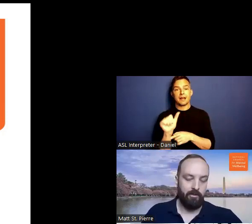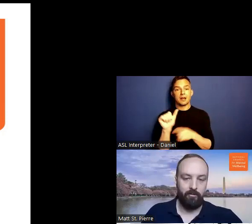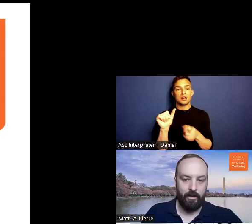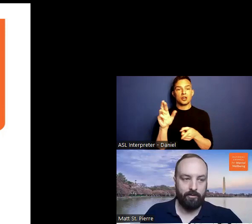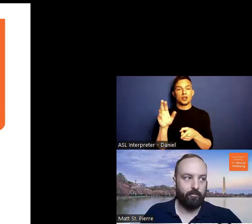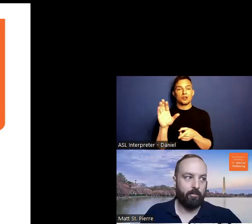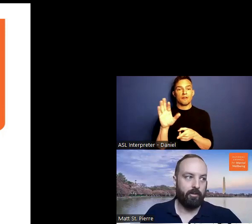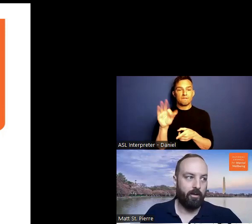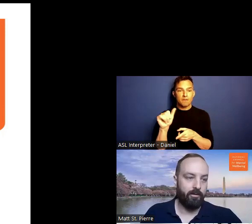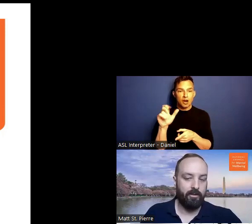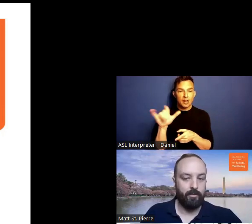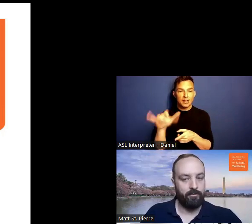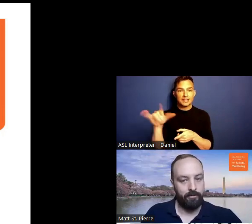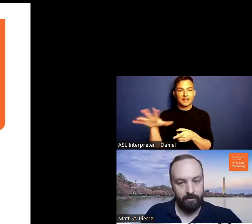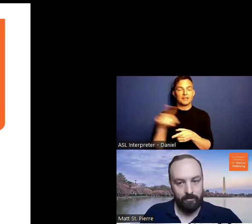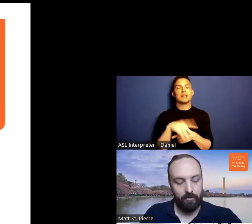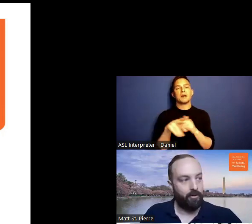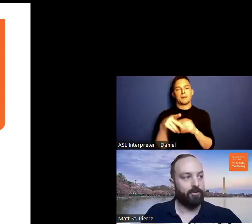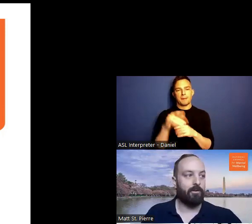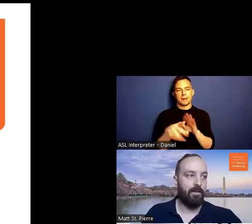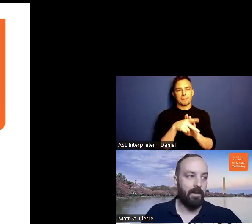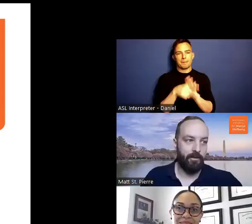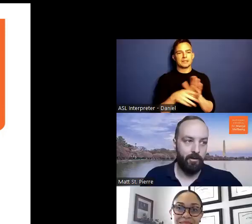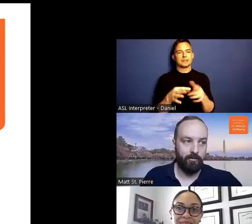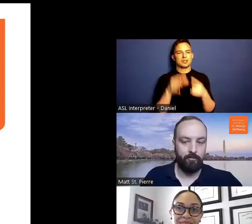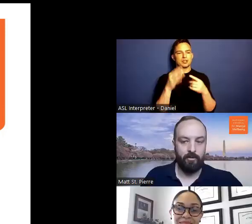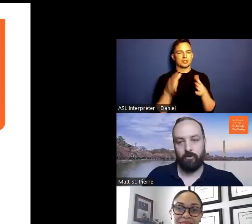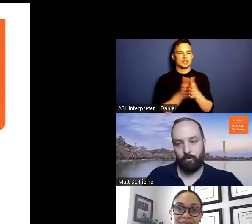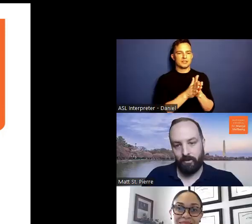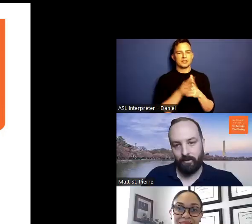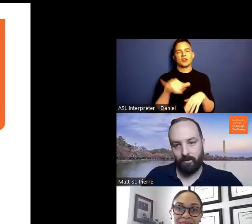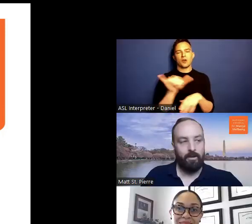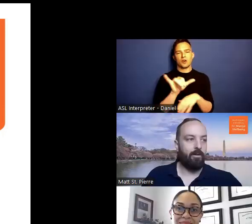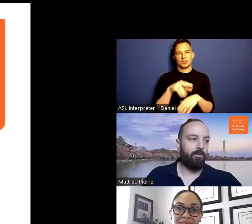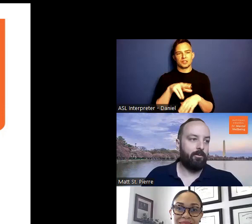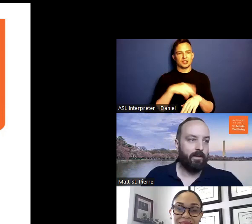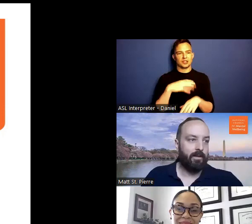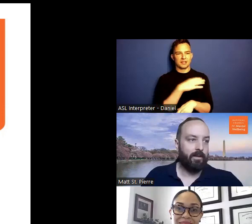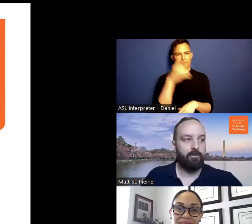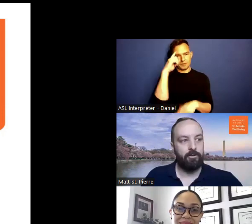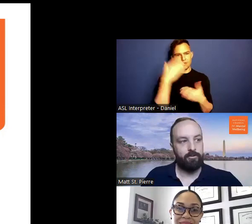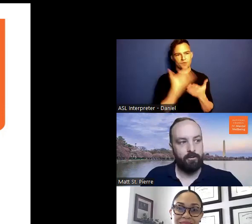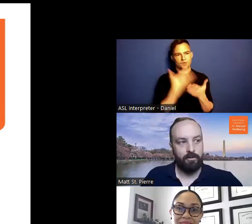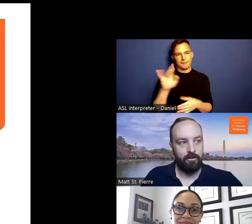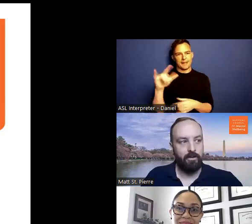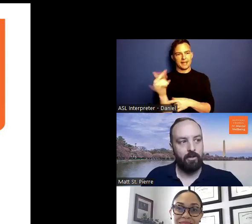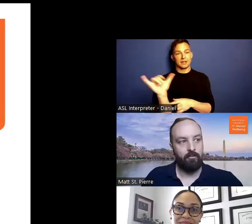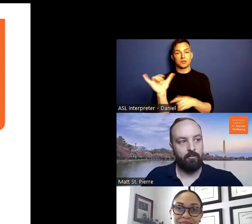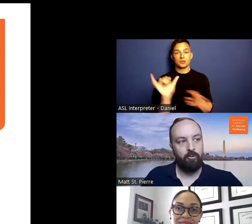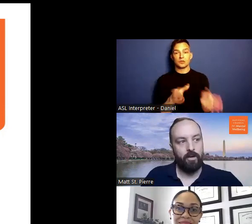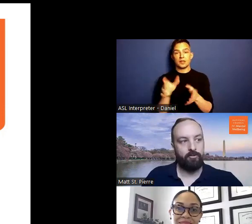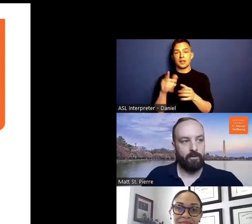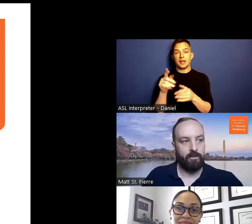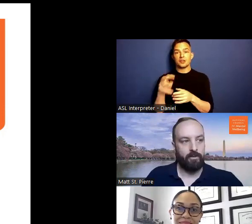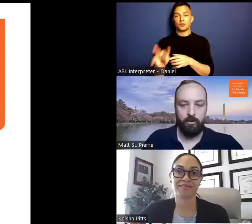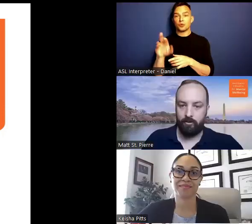a Senior Advisor of Public Policy and Special Initiatives, also at the National Council for Mental Wellbeing. And we're thrilled to have Andrea Richardson, CEO of